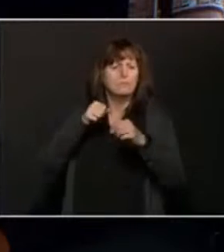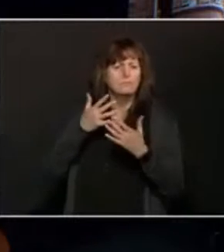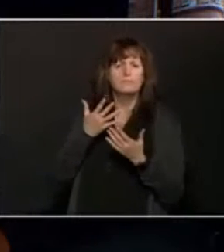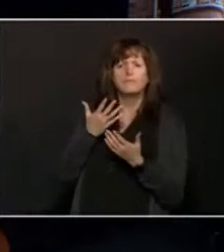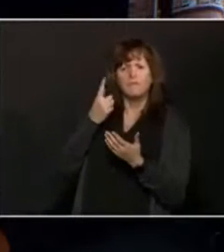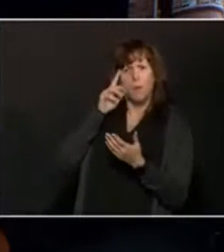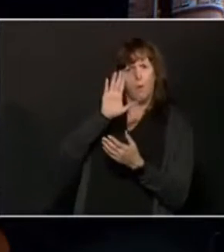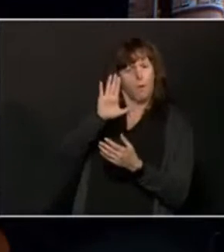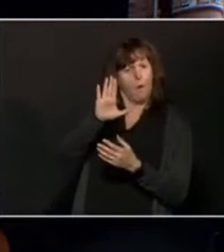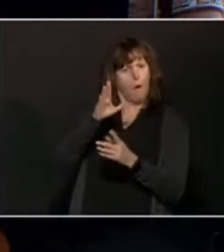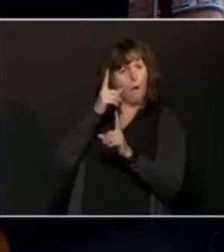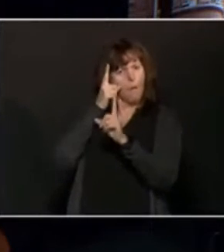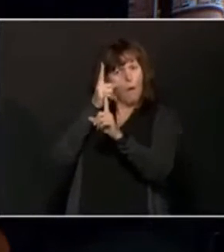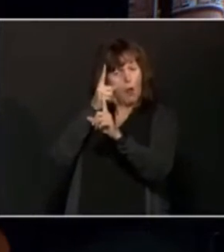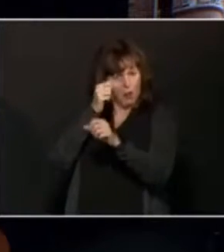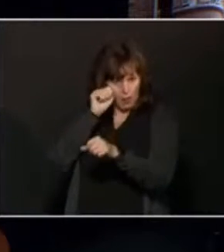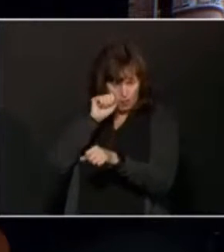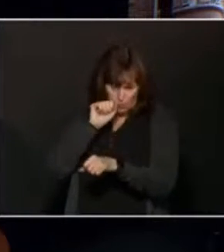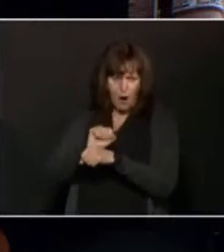these measures be implemented?